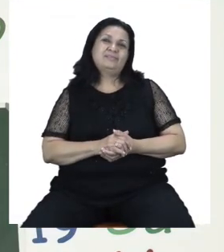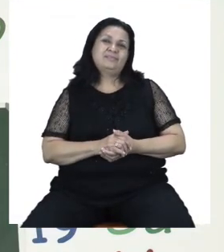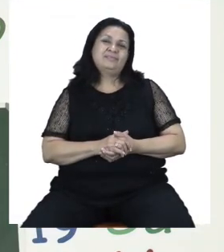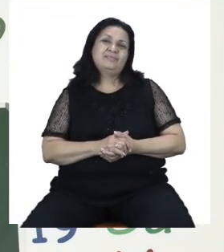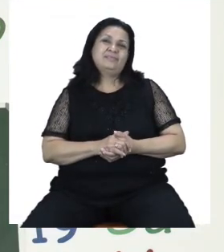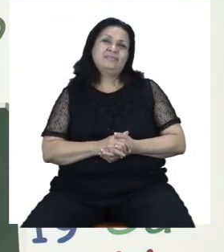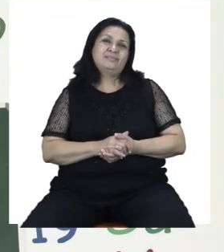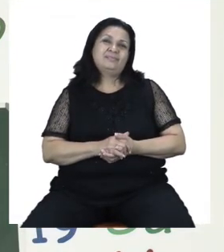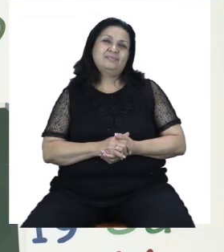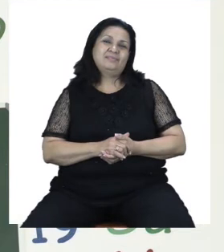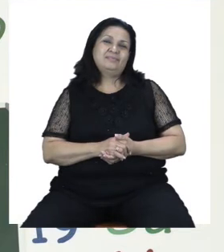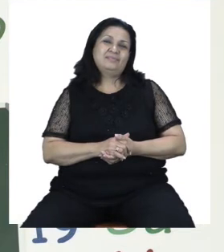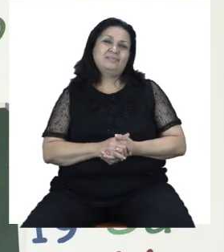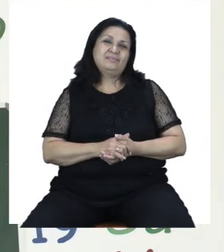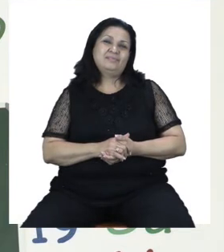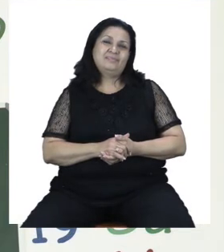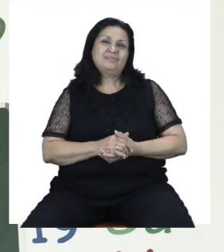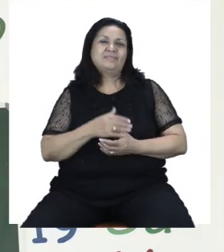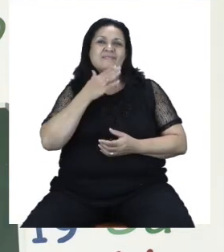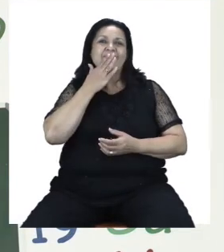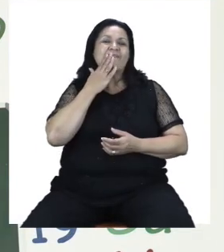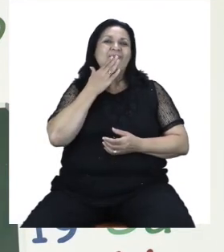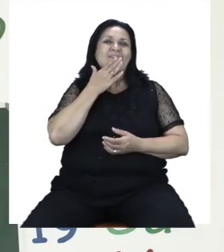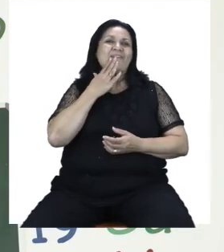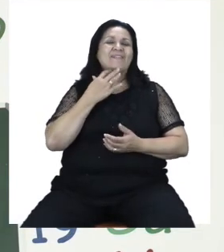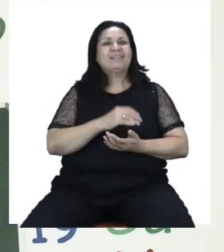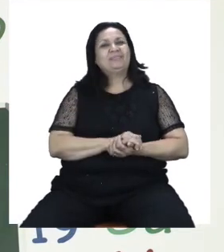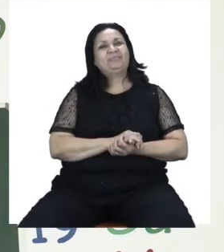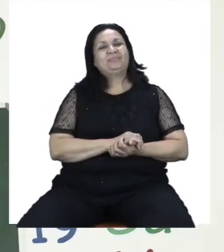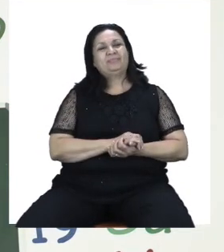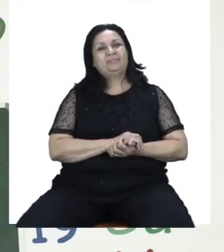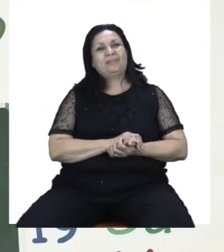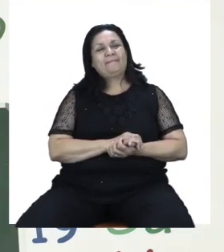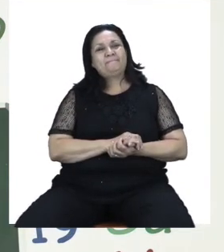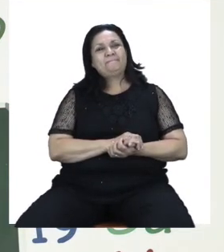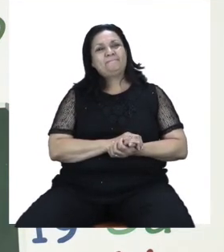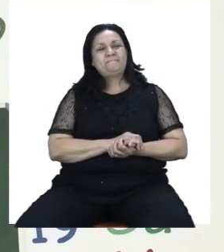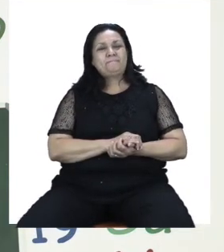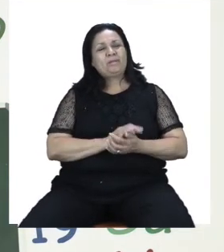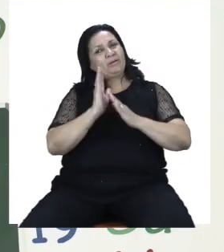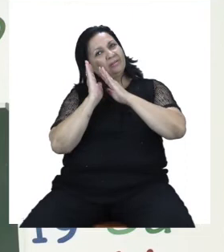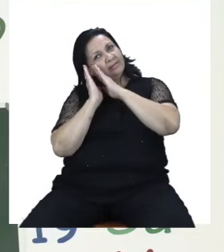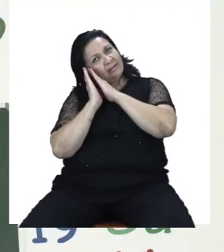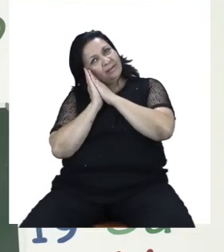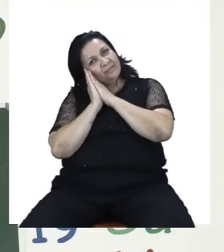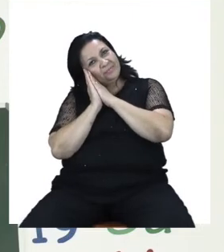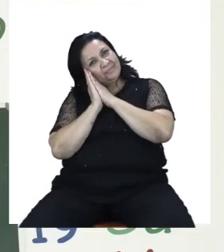very big movements. There we go. I can scrunch it up. I can sleep on the